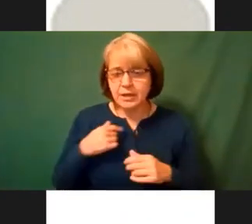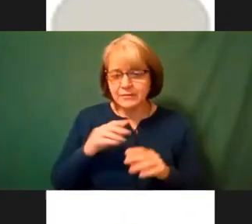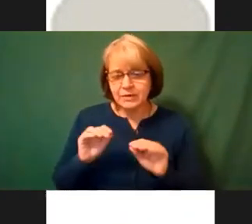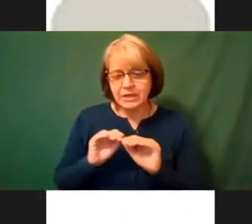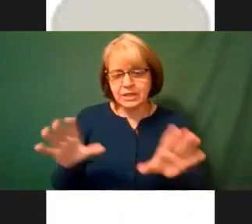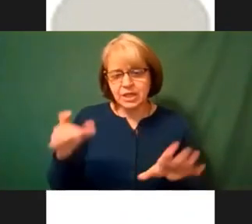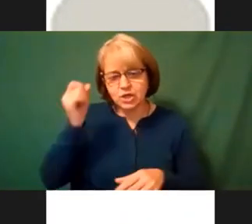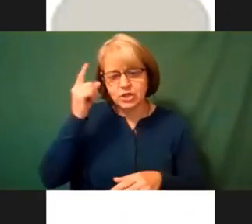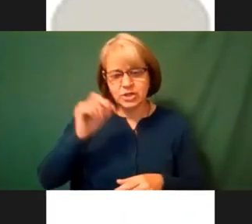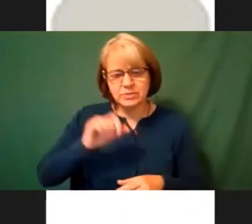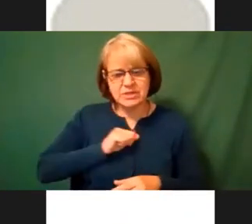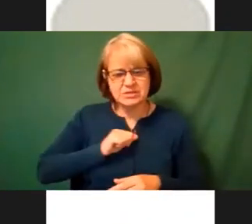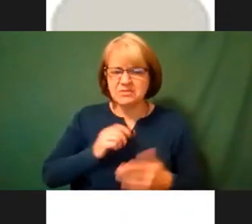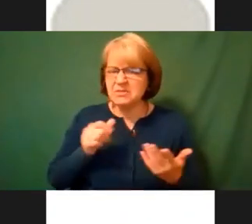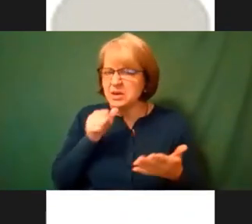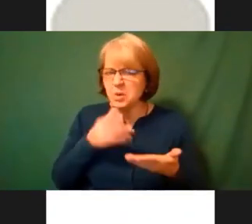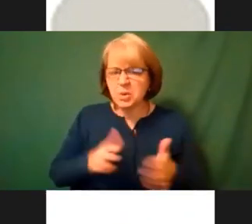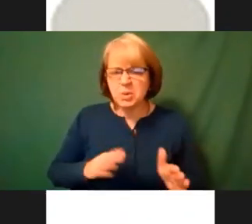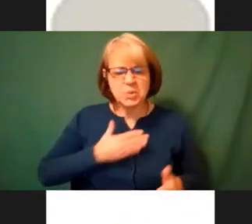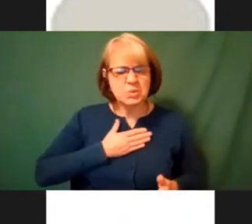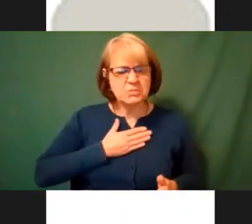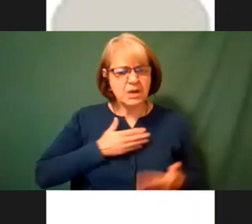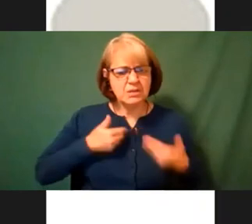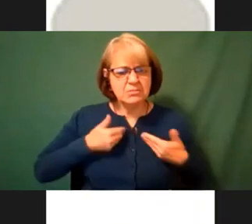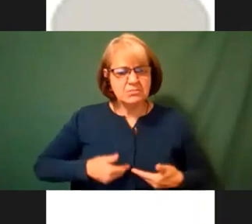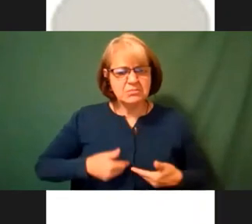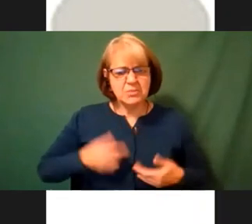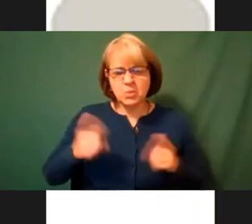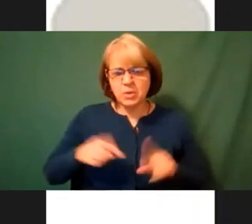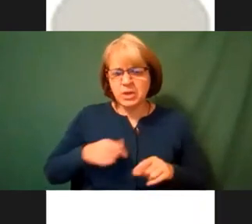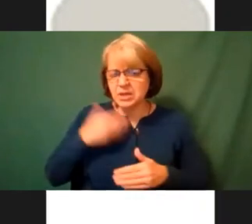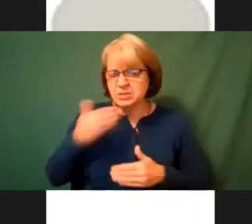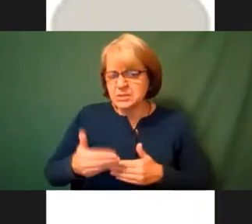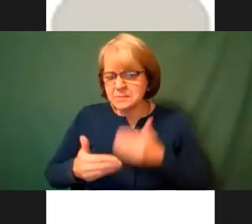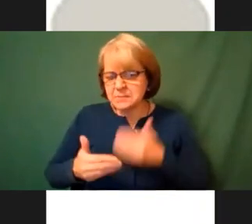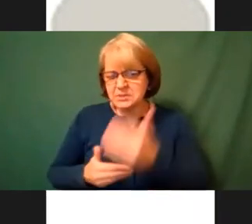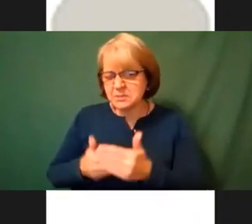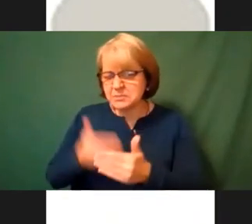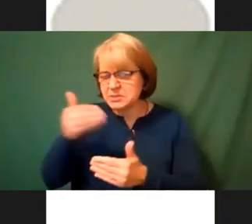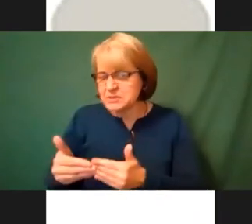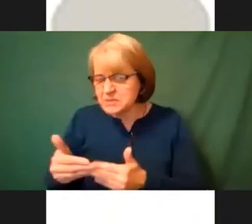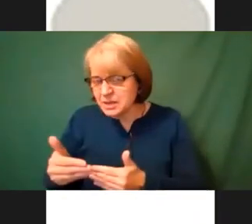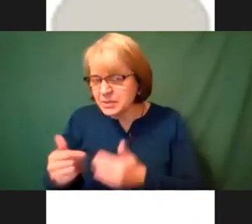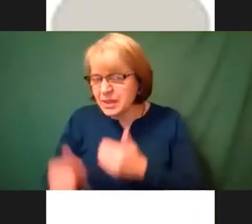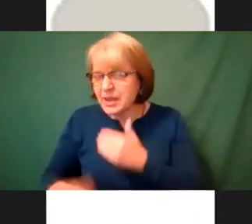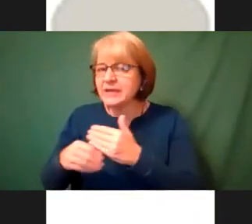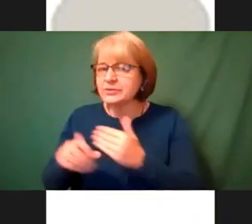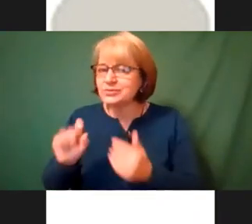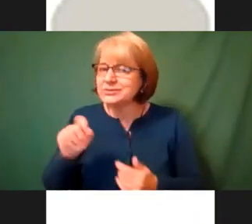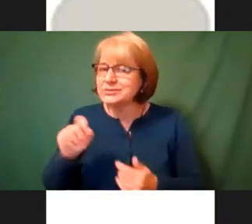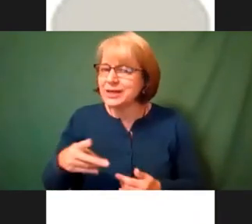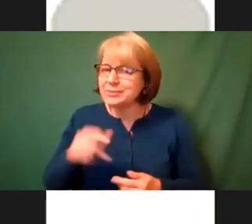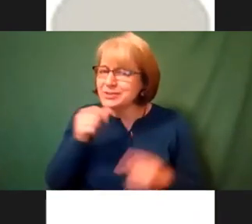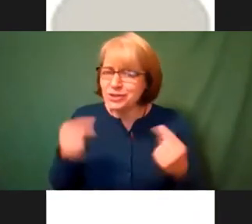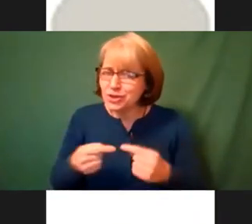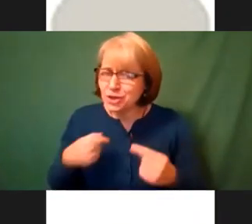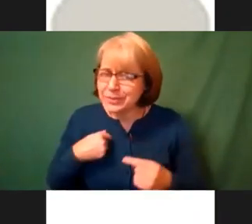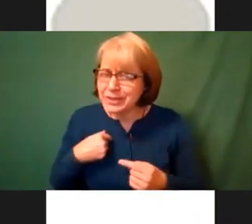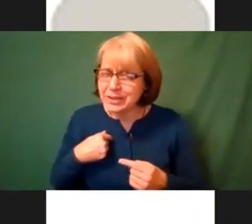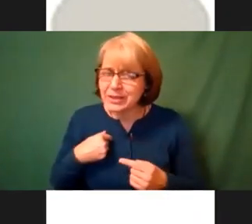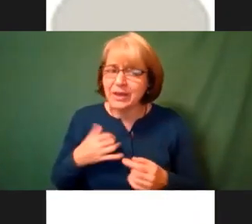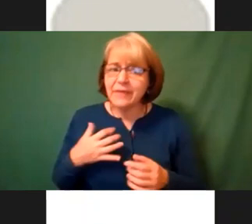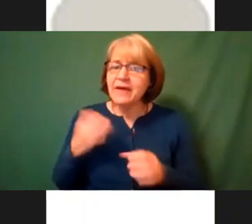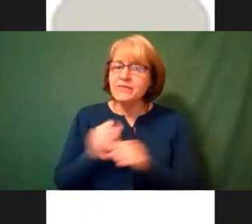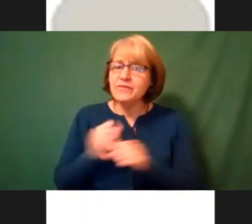lose nothing about myself by taking that 3rd step. The sense of the freedom is in here. And